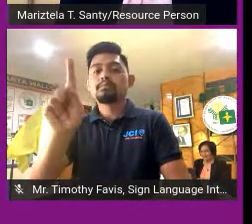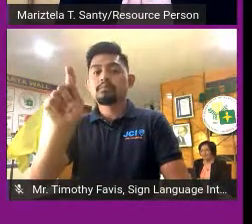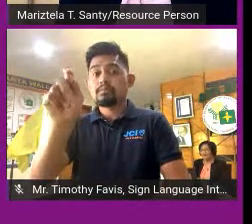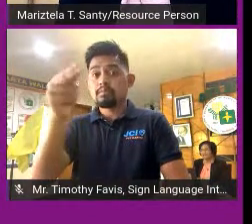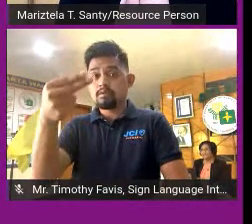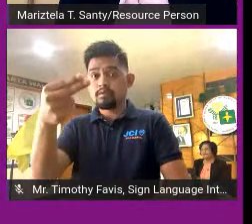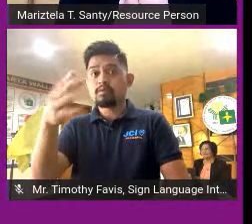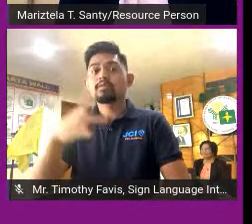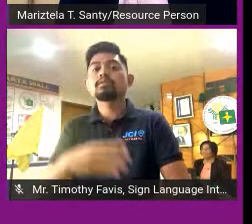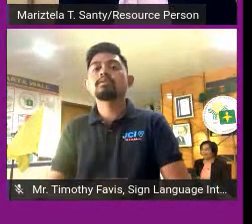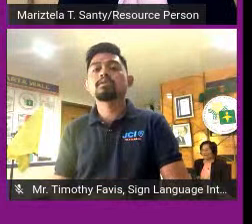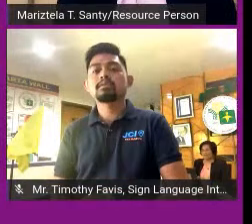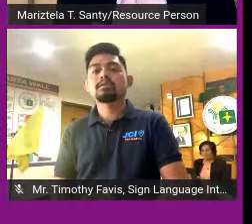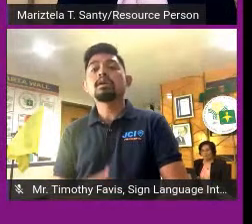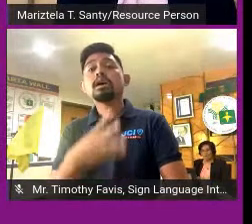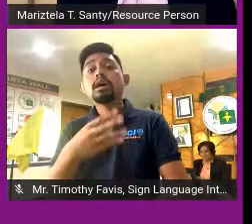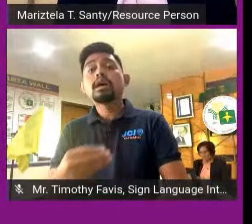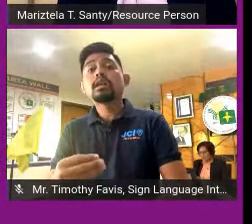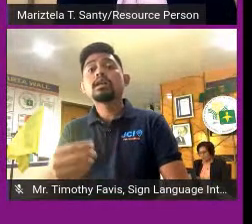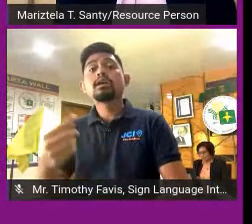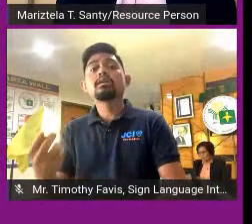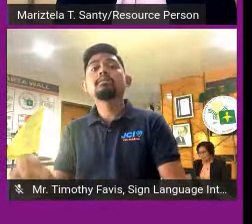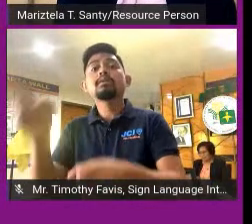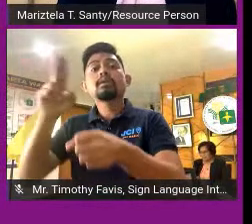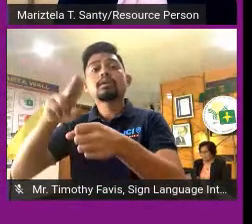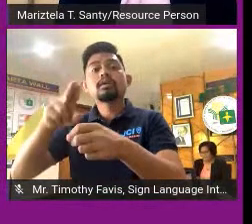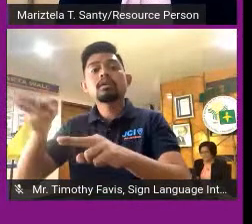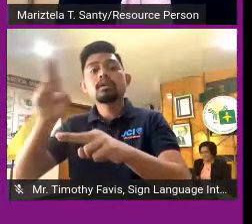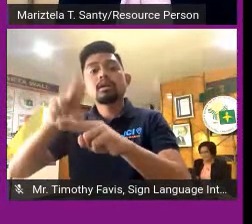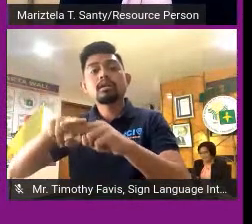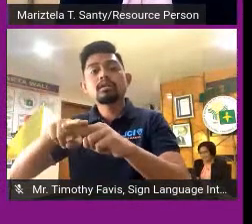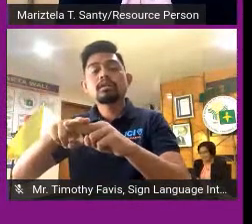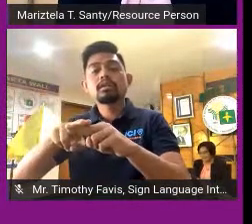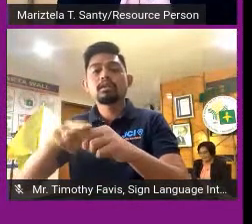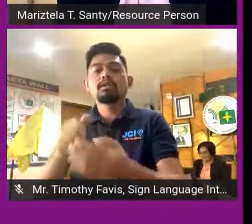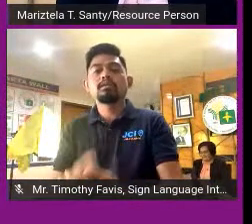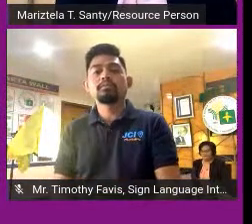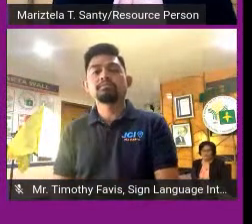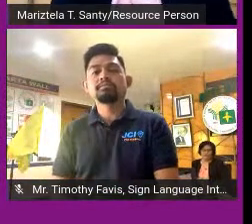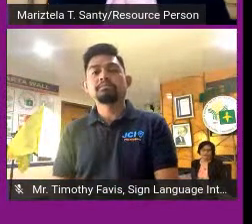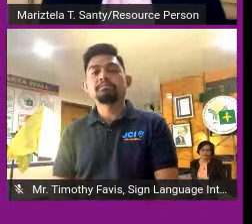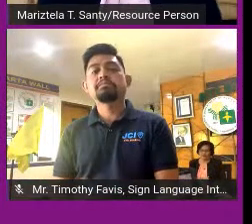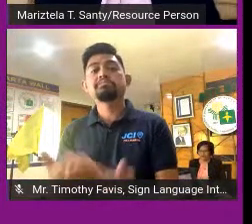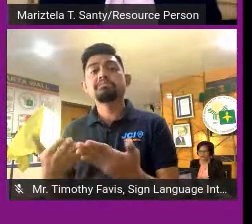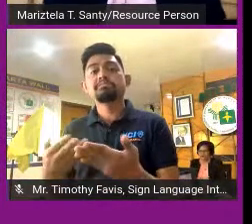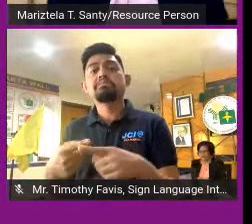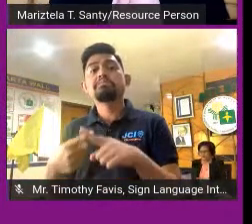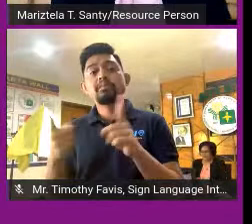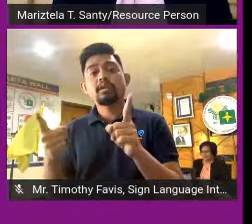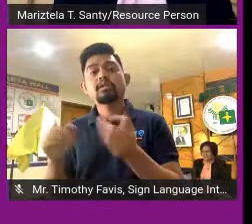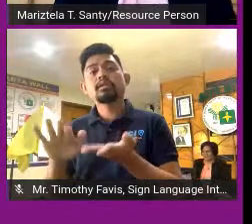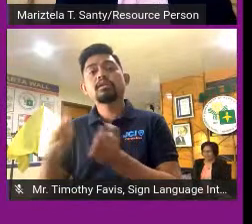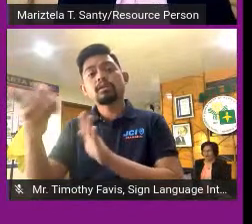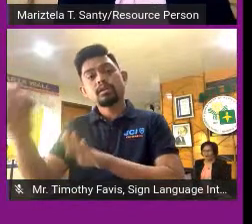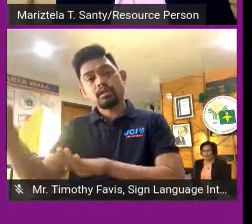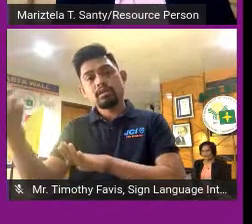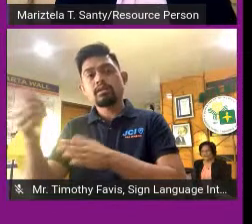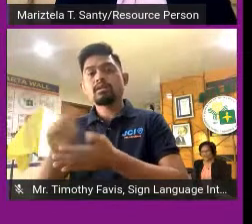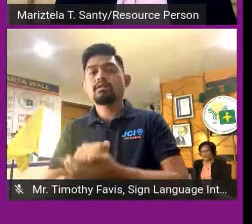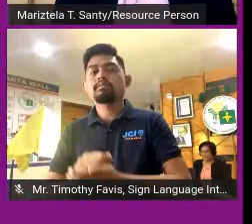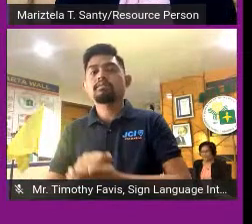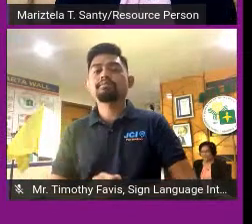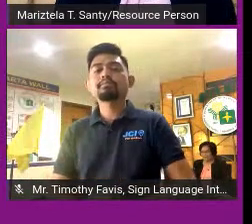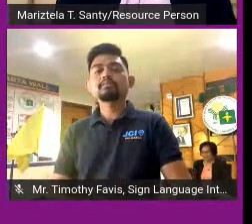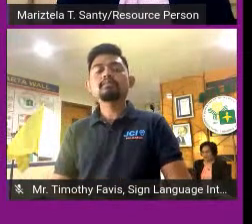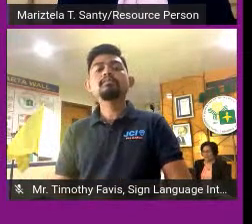have a very active member of the group, but he has gone with the Lord. For